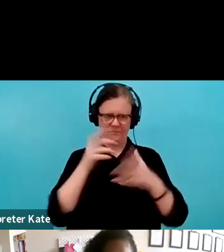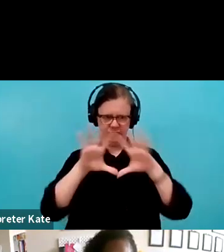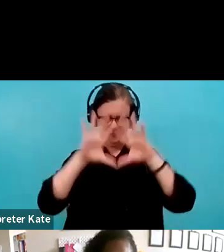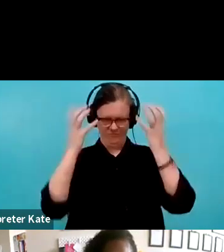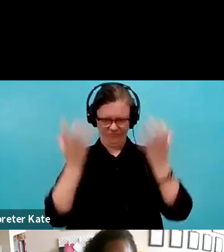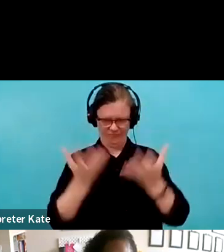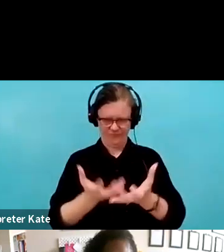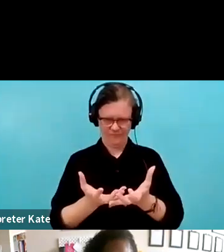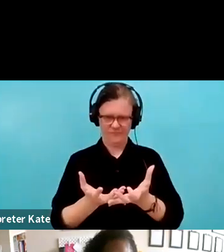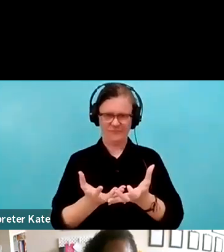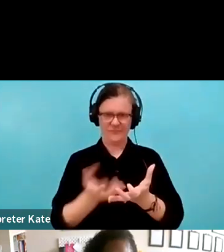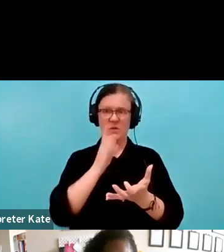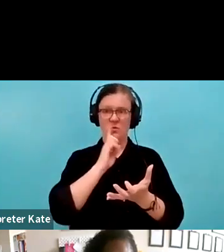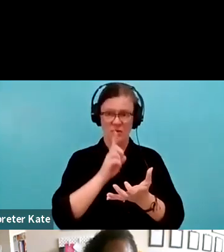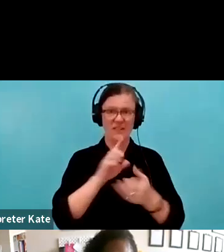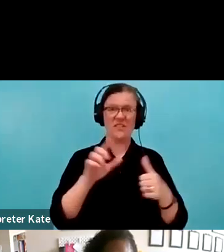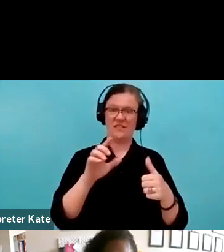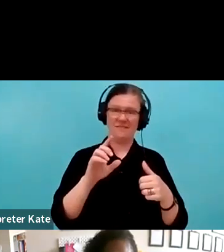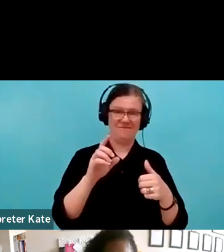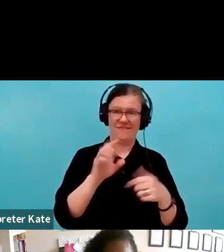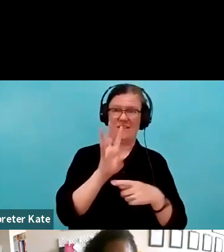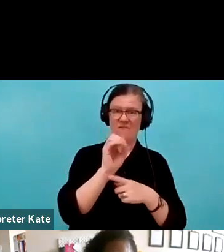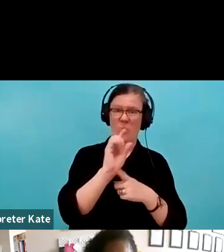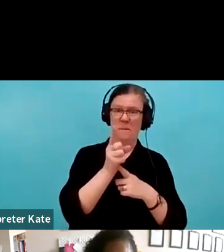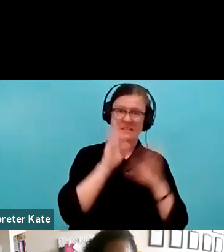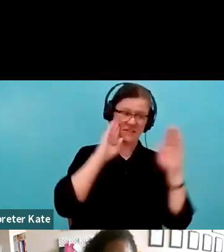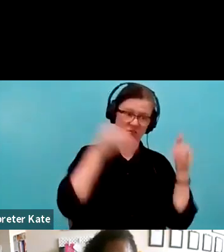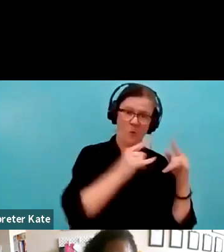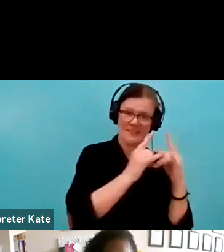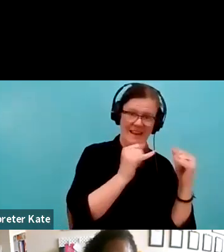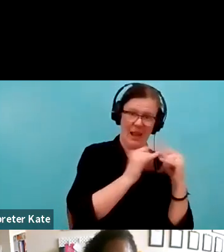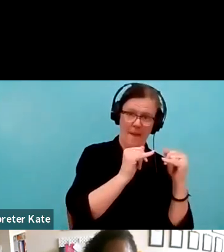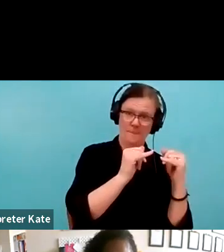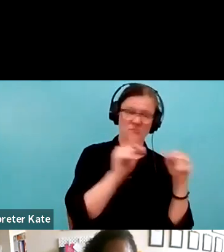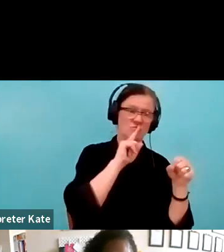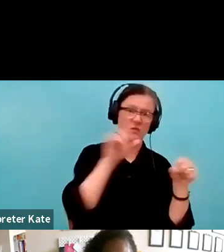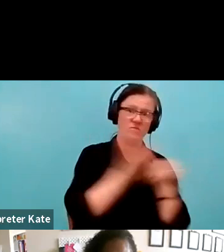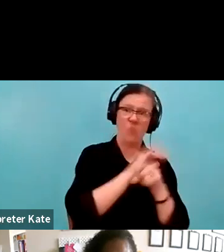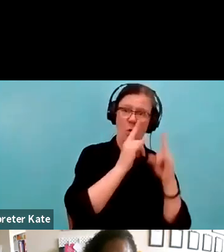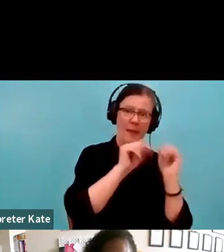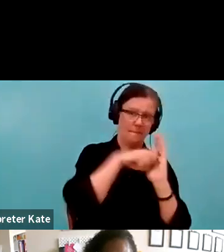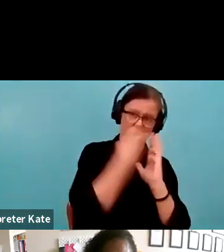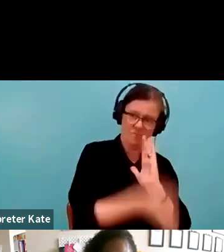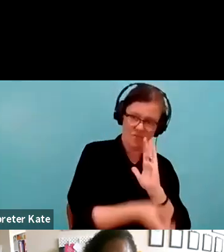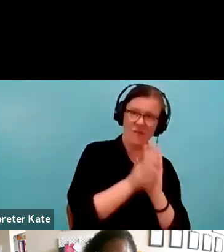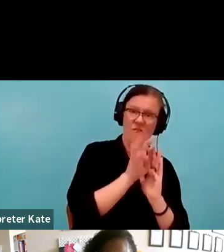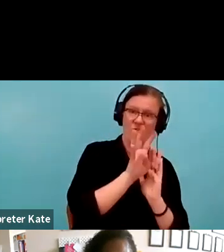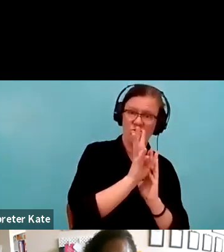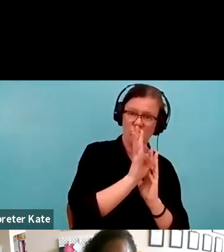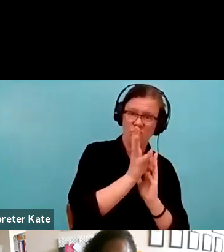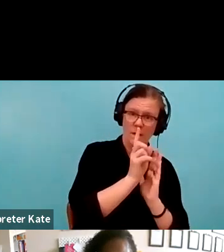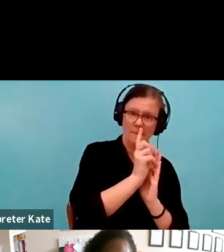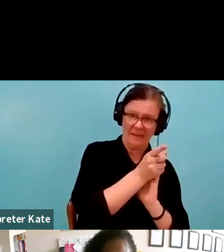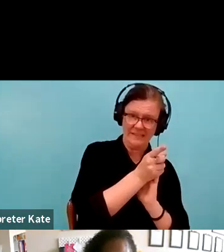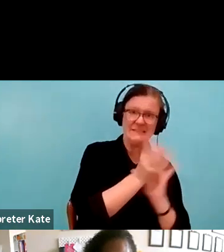let us spend the first 40 minutes of the film in the camp, just completely immersed in that world, but then let people